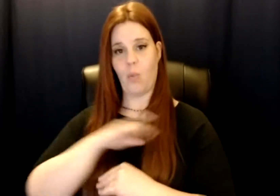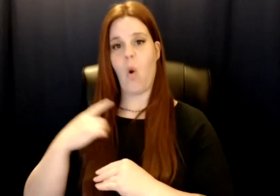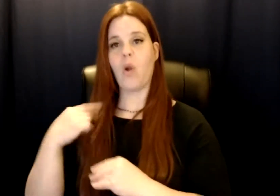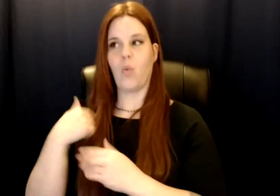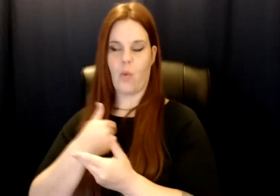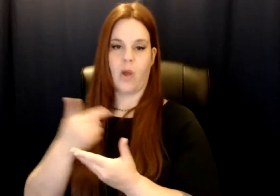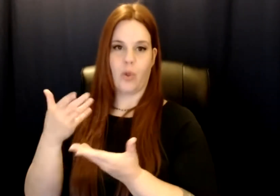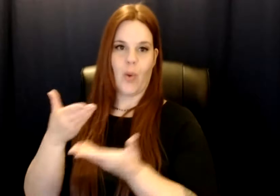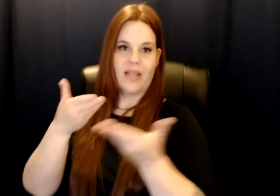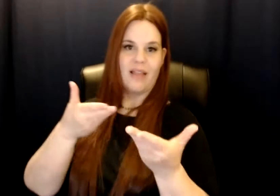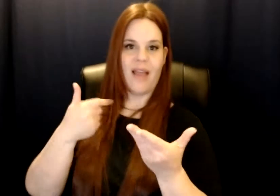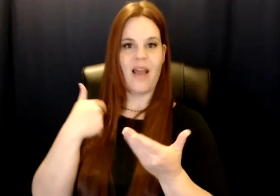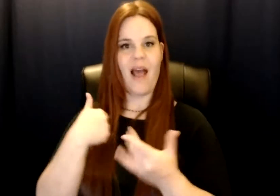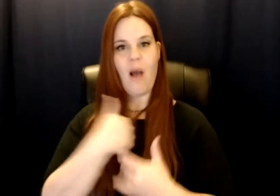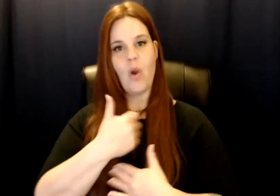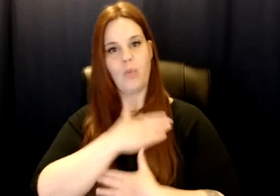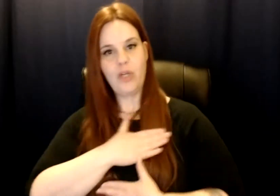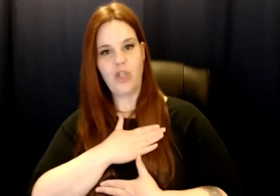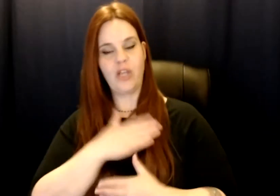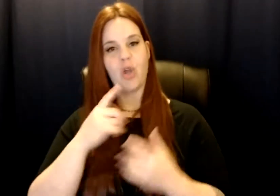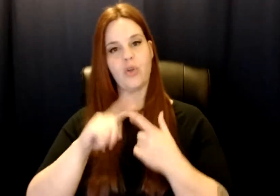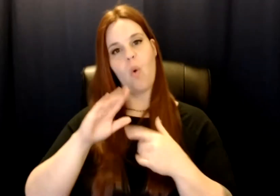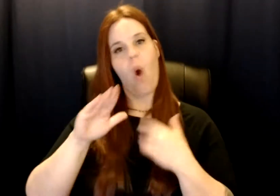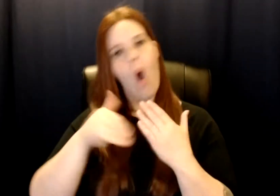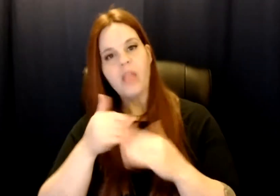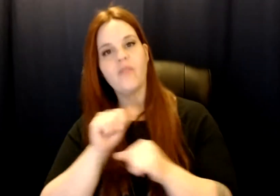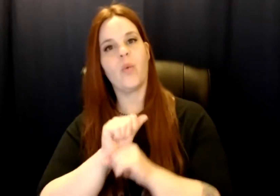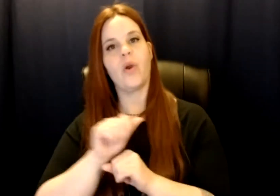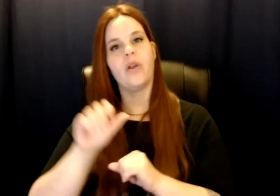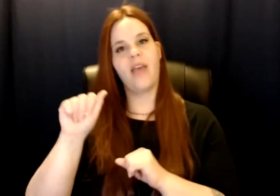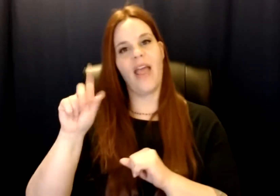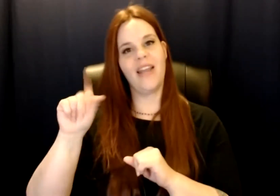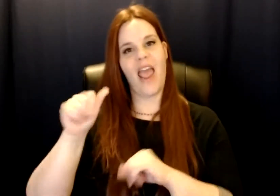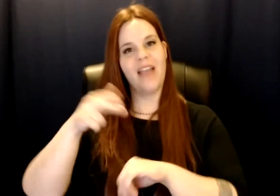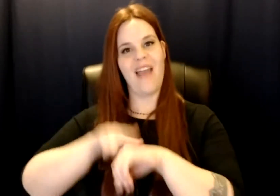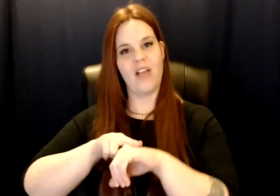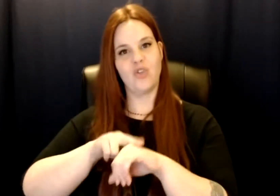work that the ADA National Network and the regional offices are doing